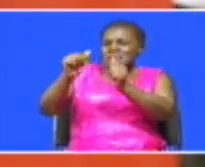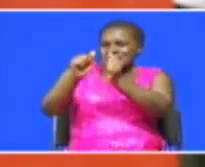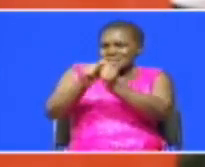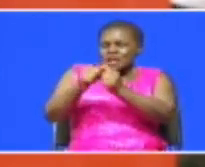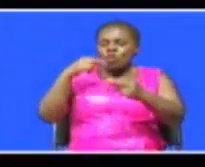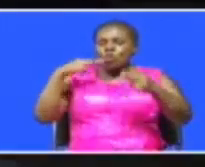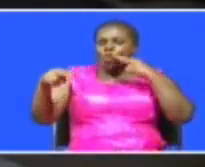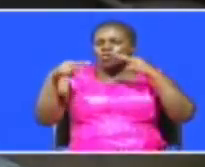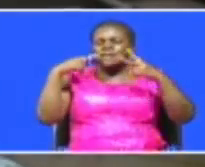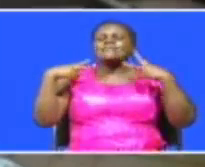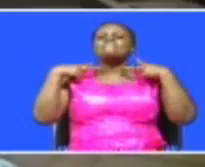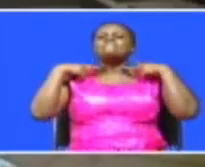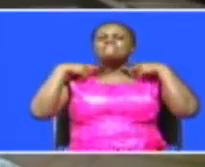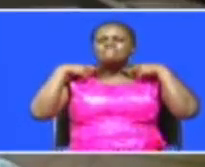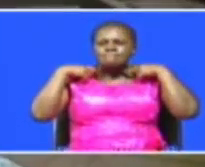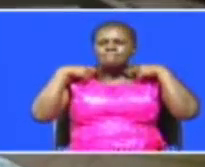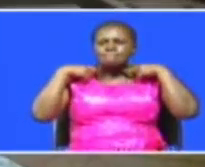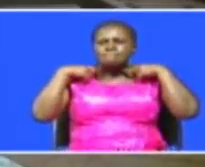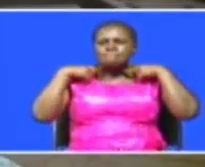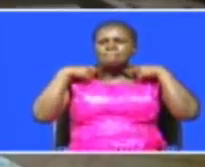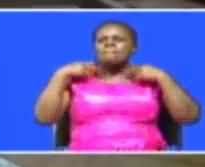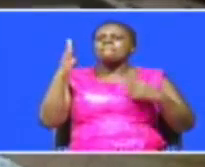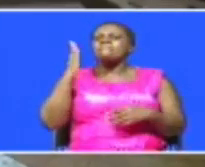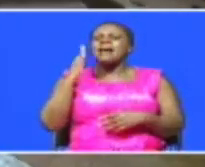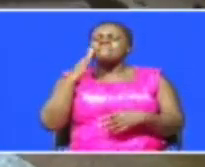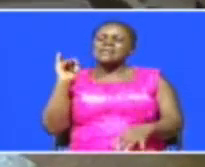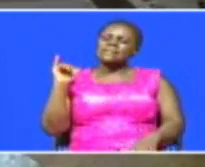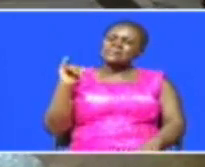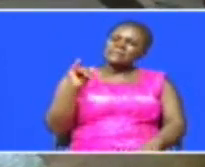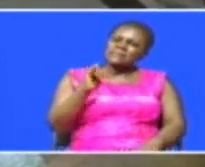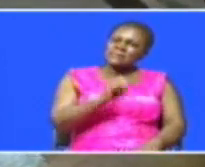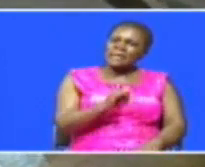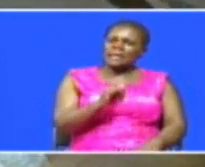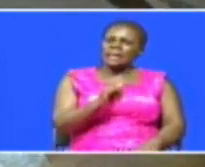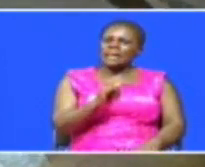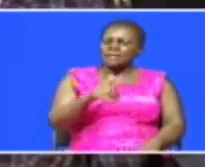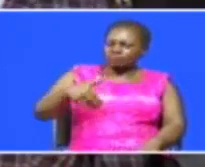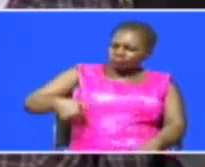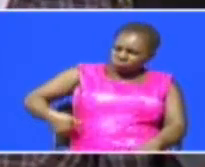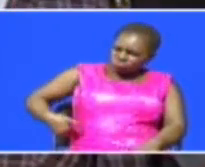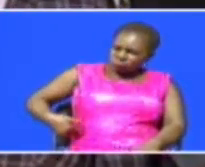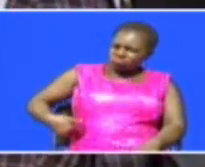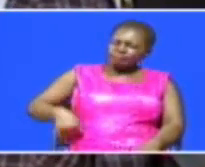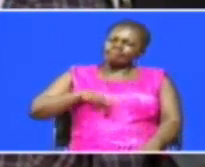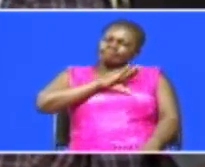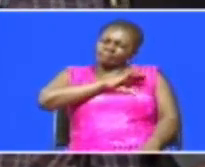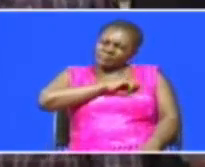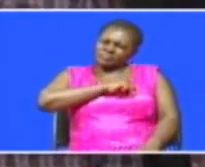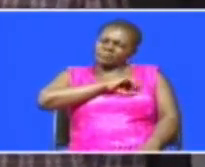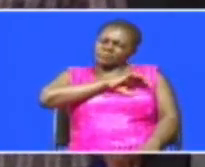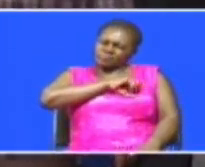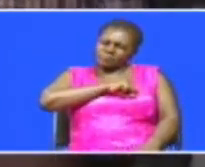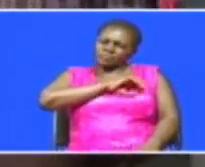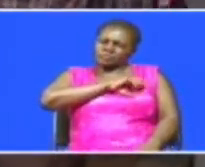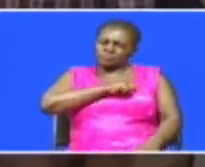was under siege. A defiant mother on a wheelchair and on an empty stomach braved a rainy, chilly